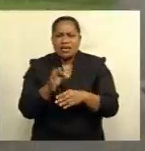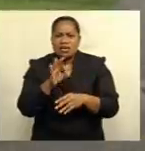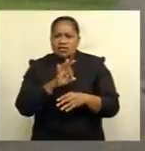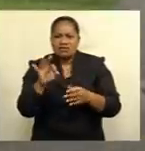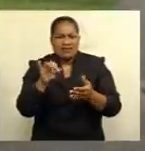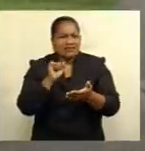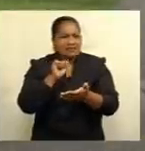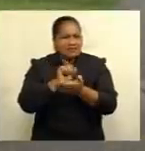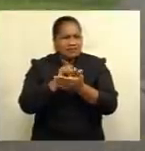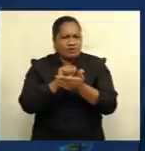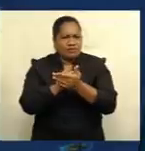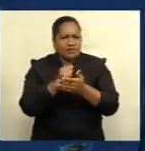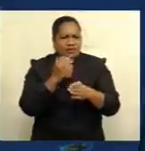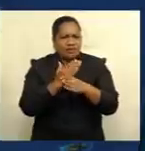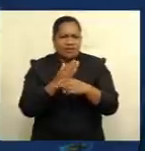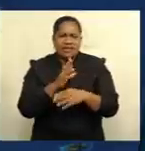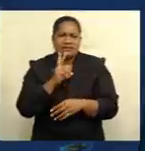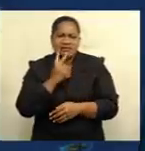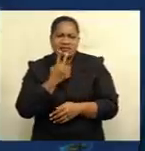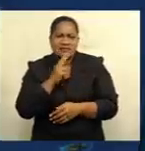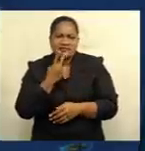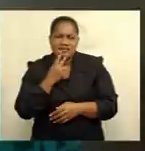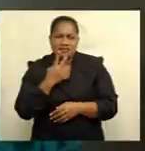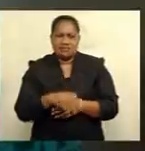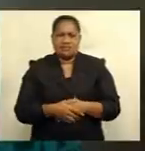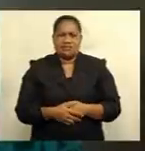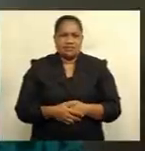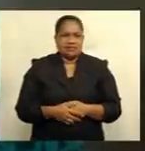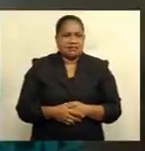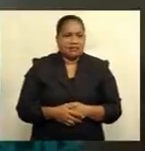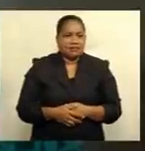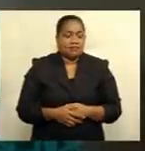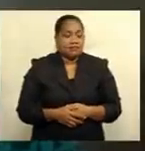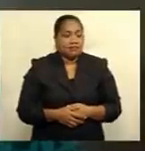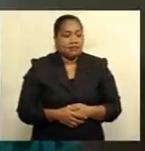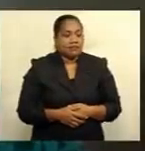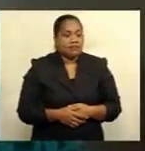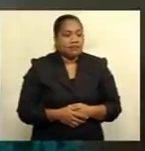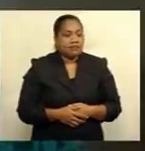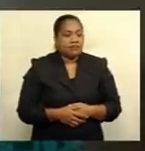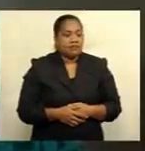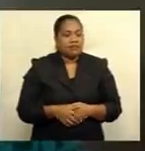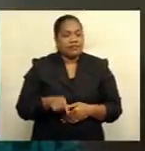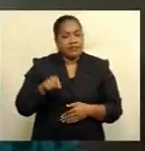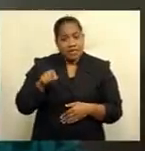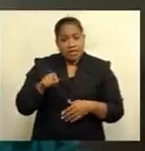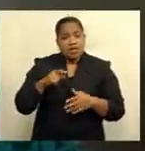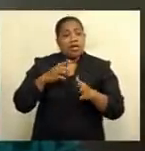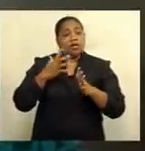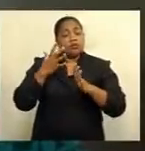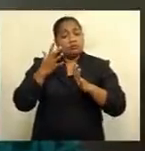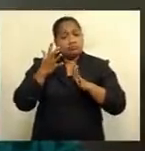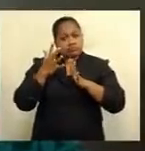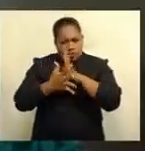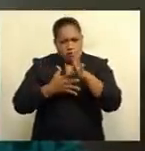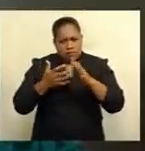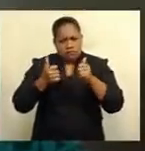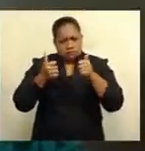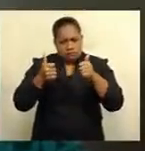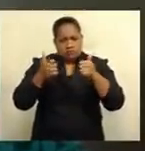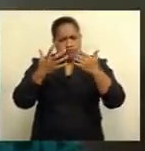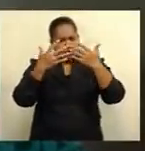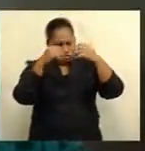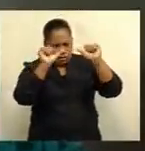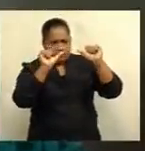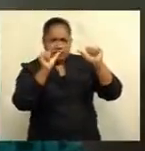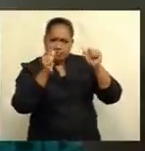like unsubstantiated claims of exclusivity. The story is a great story to be celebrated. It's an achievement, and